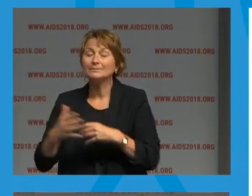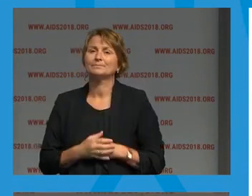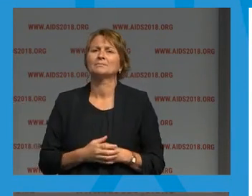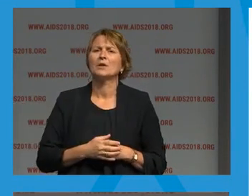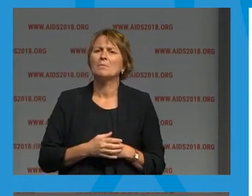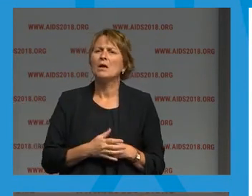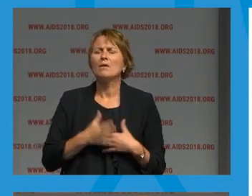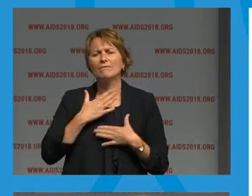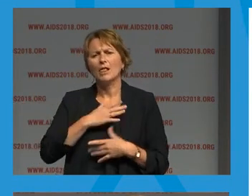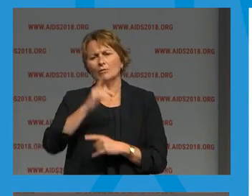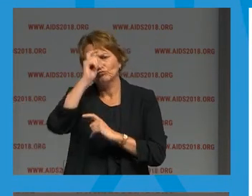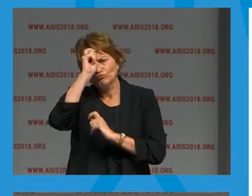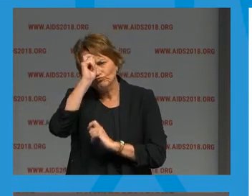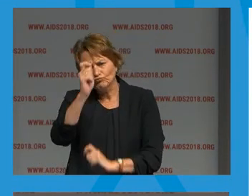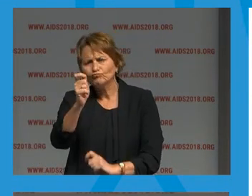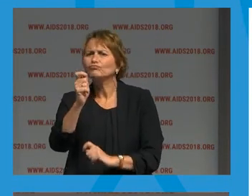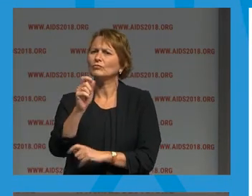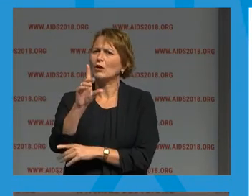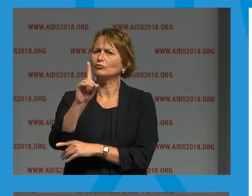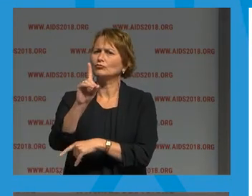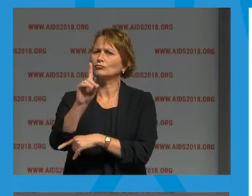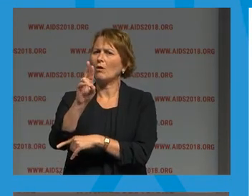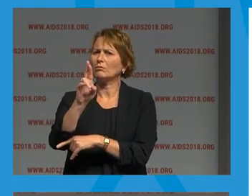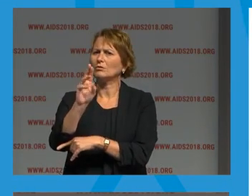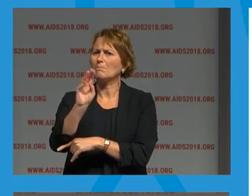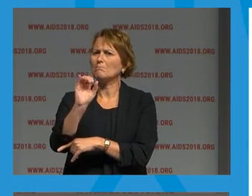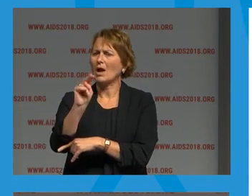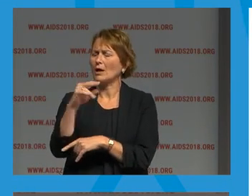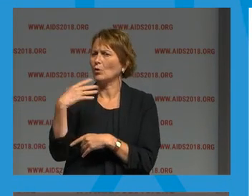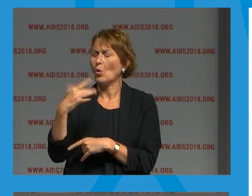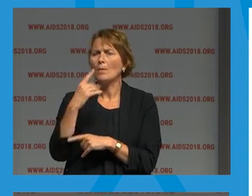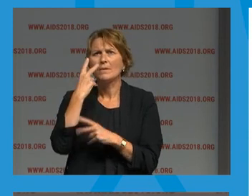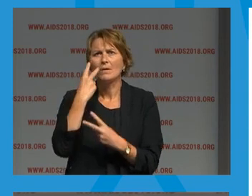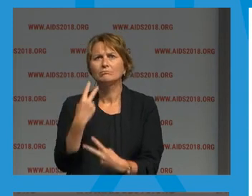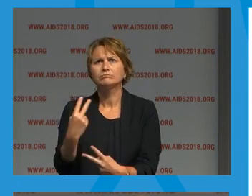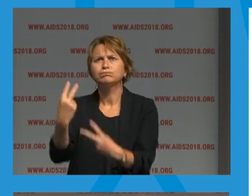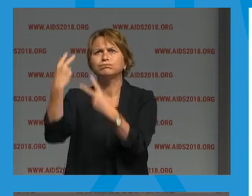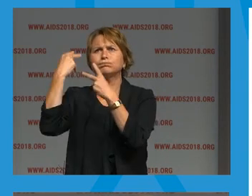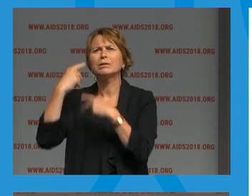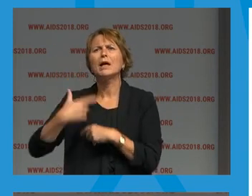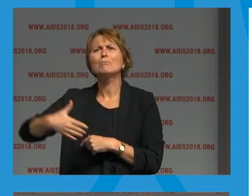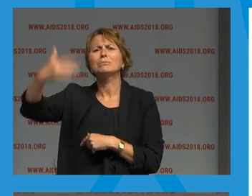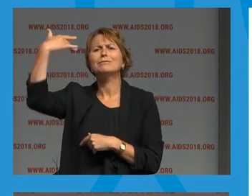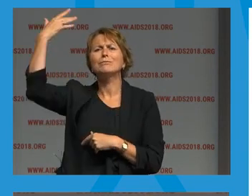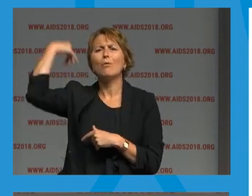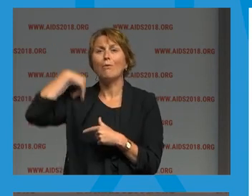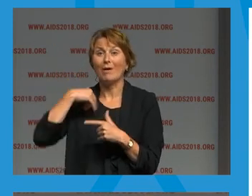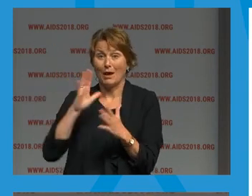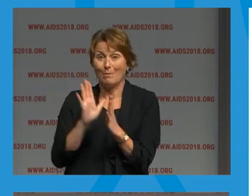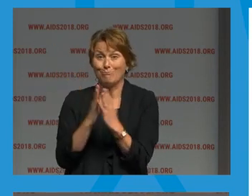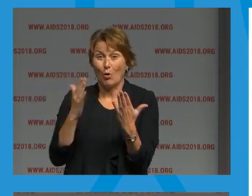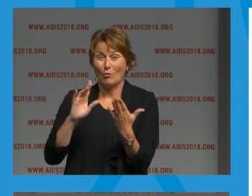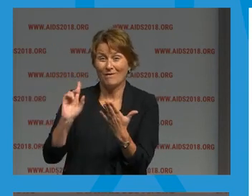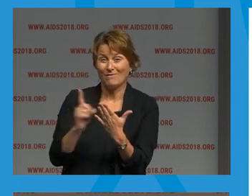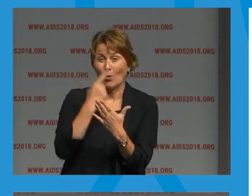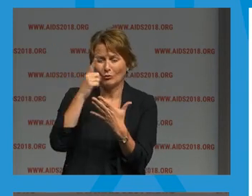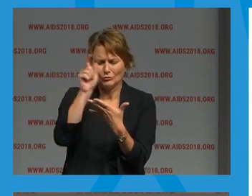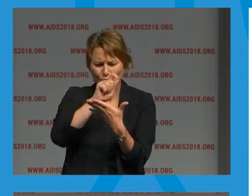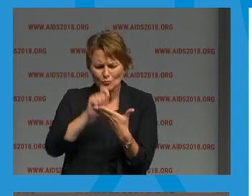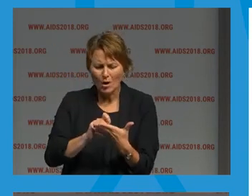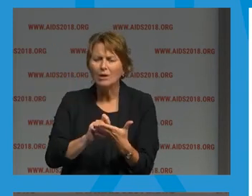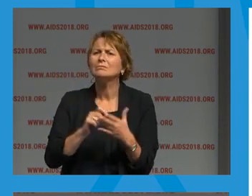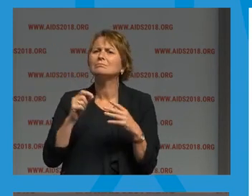deep respect for Dr. Mann, I should go back and read through his original books. AIDS in the